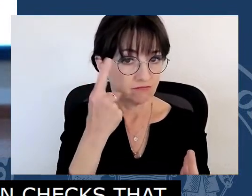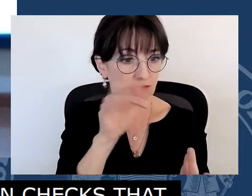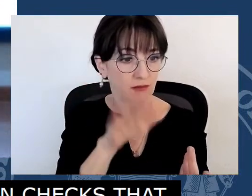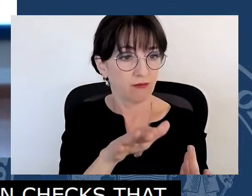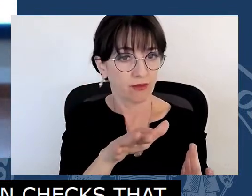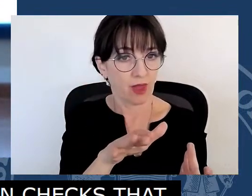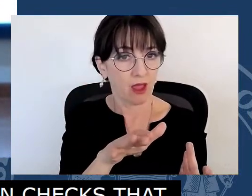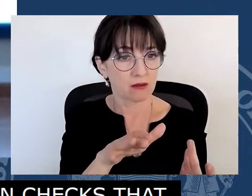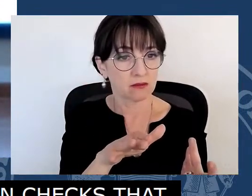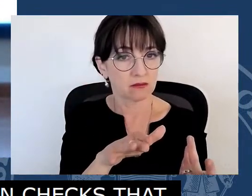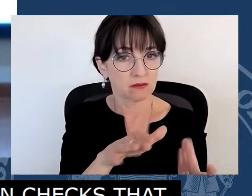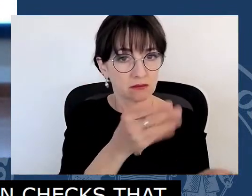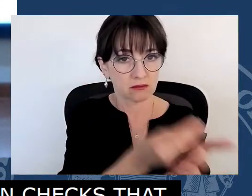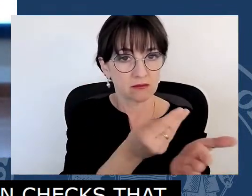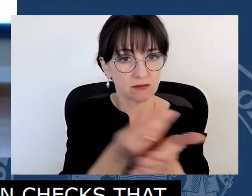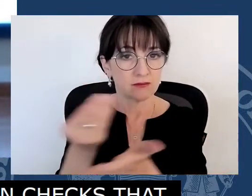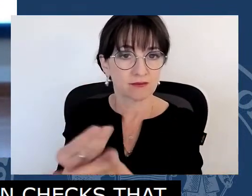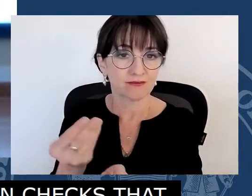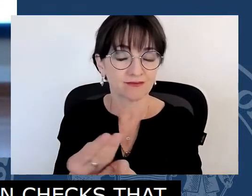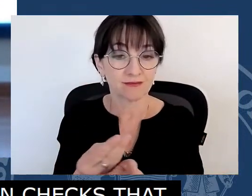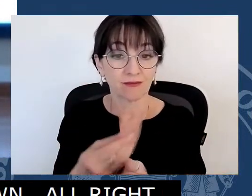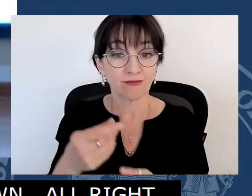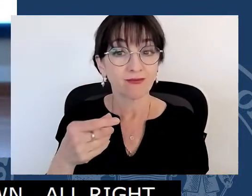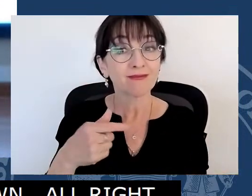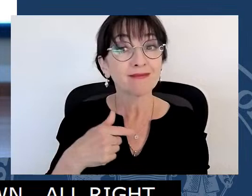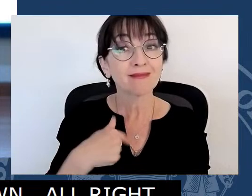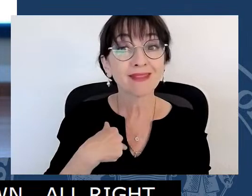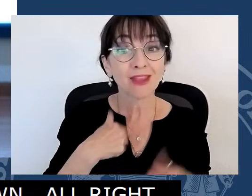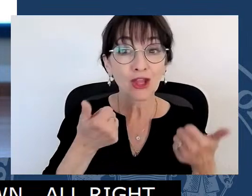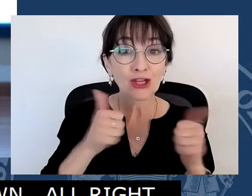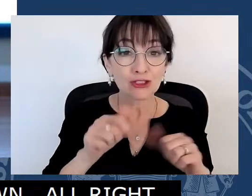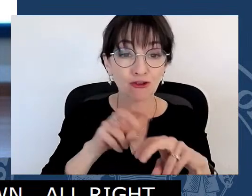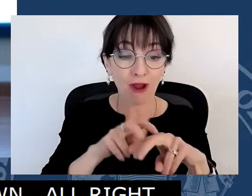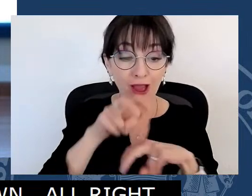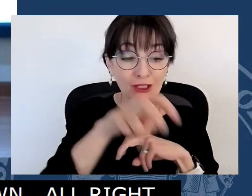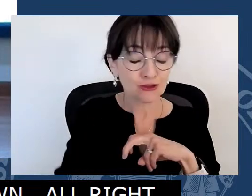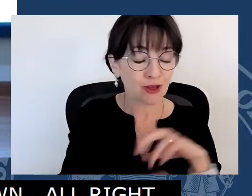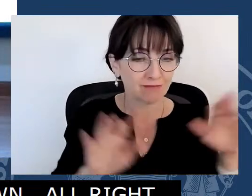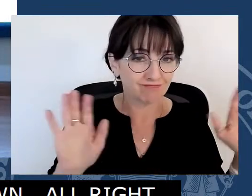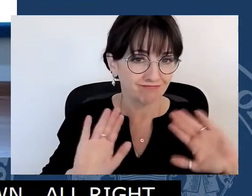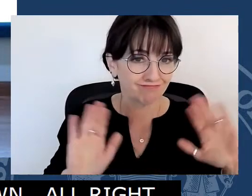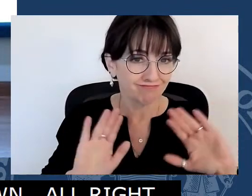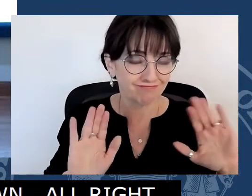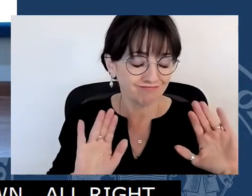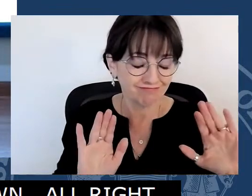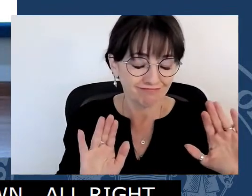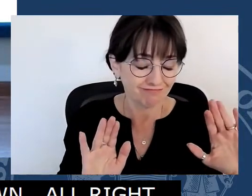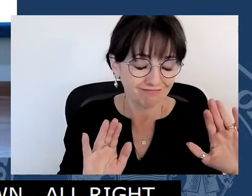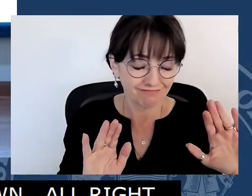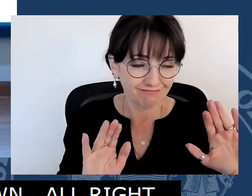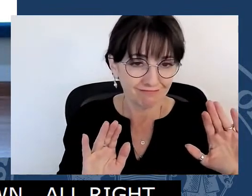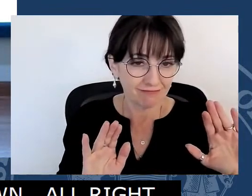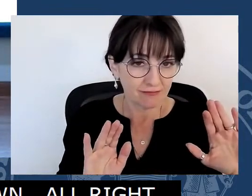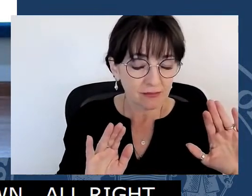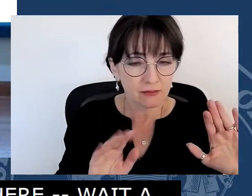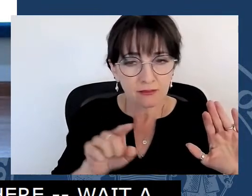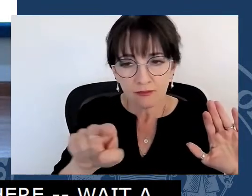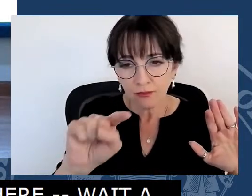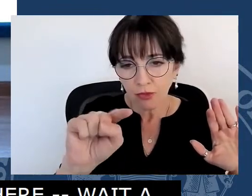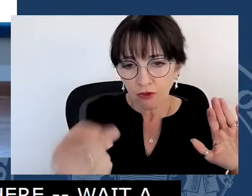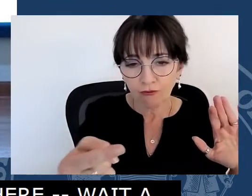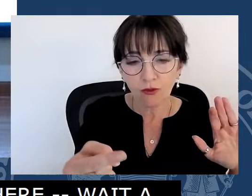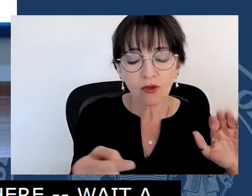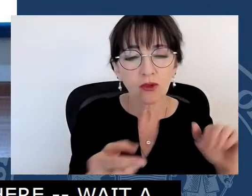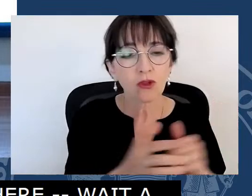right, we got one more because I have a gentleman here. Oh, wait a minute, he's going to go first. Can he go first? Okay. What is the rationale